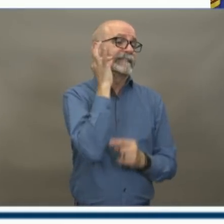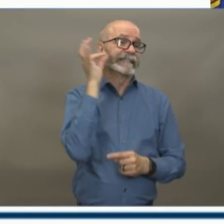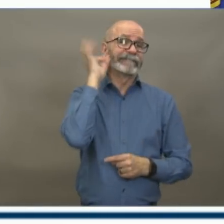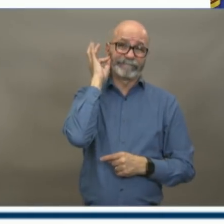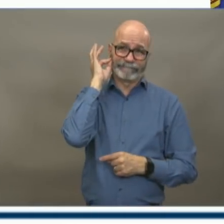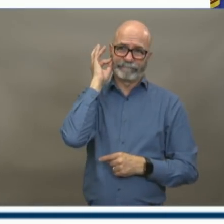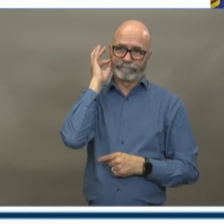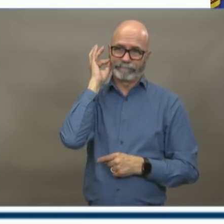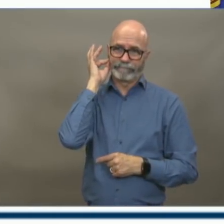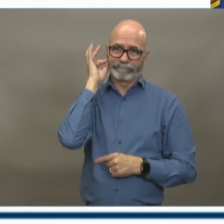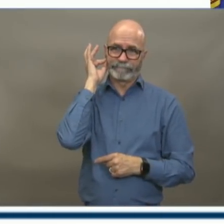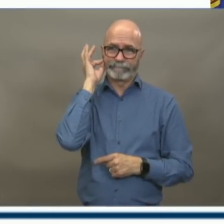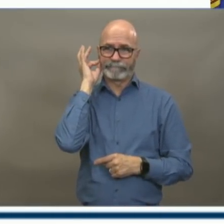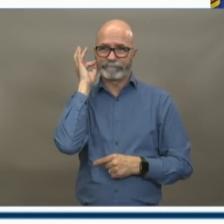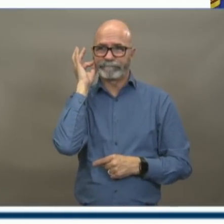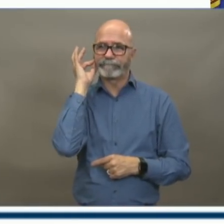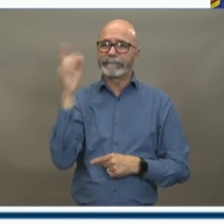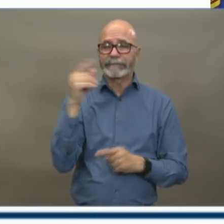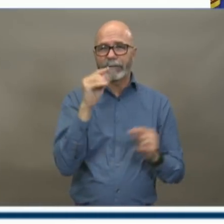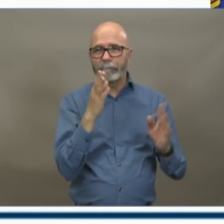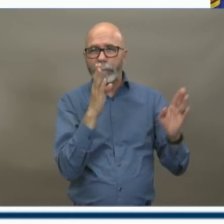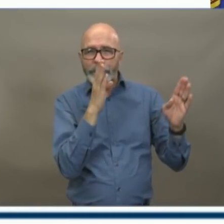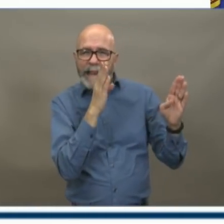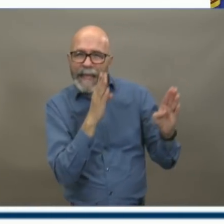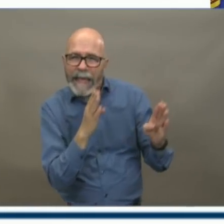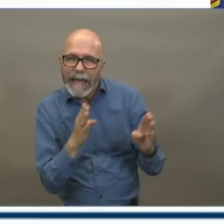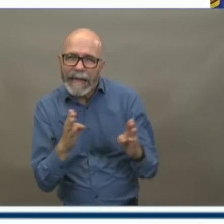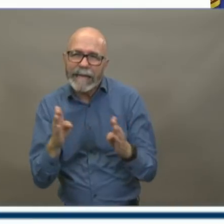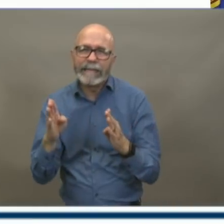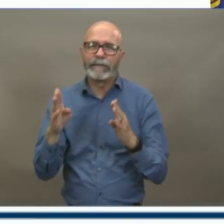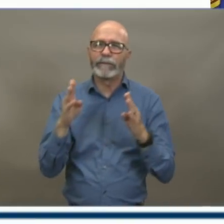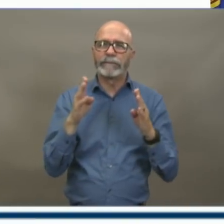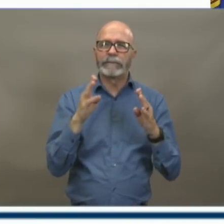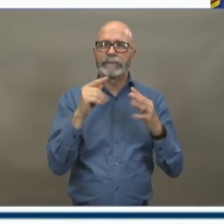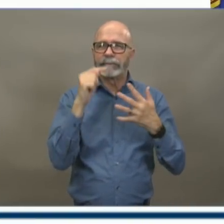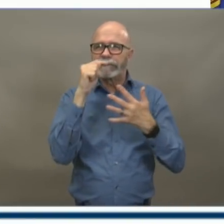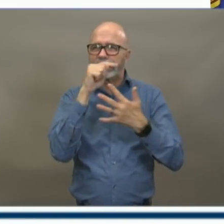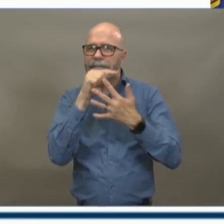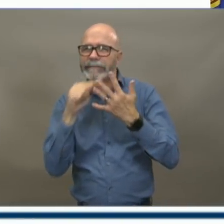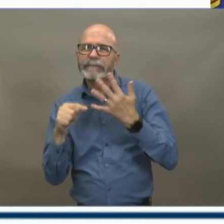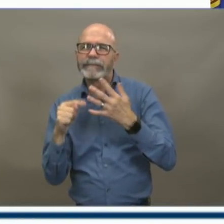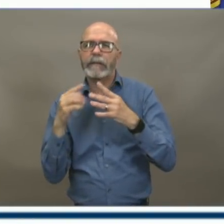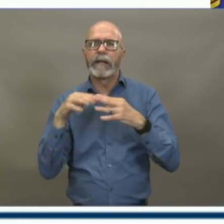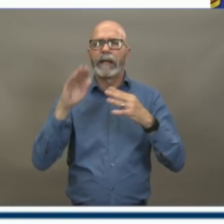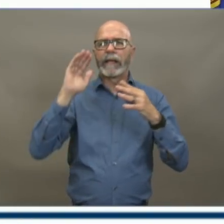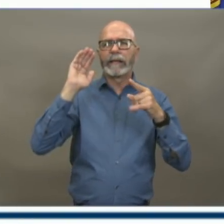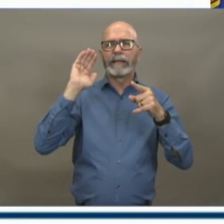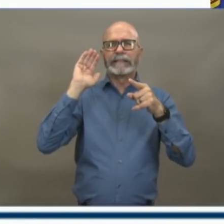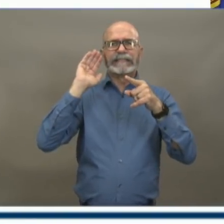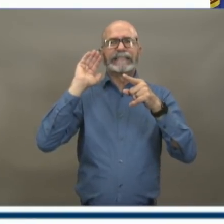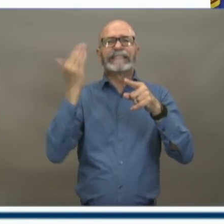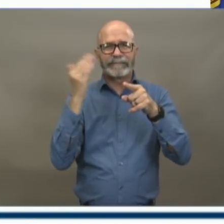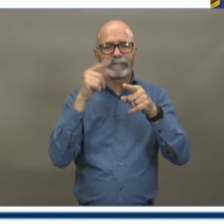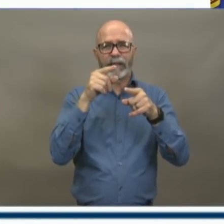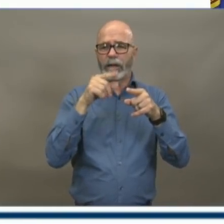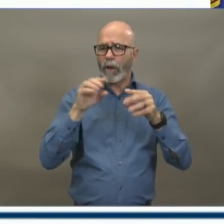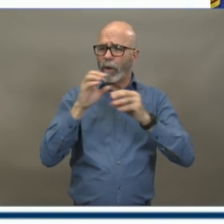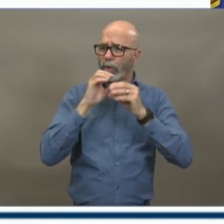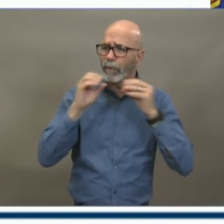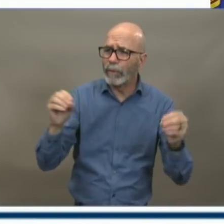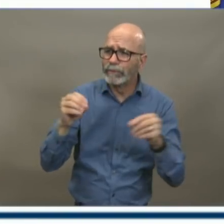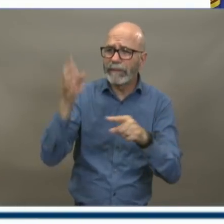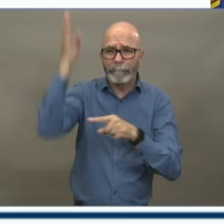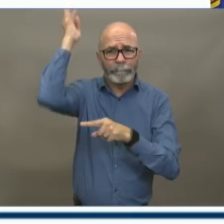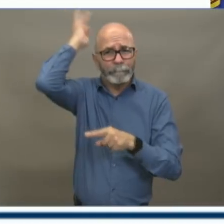strategy. And he said he's concerned there are no Mi'kmaq representatives on the expert panel on vaccines. So I'm wondering if you can elaborate on